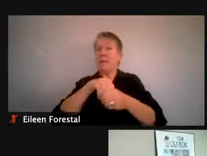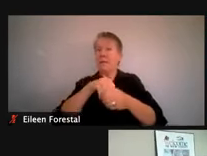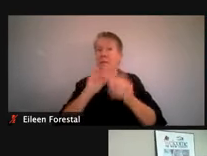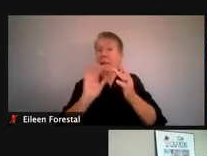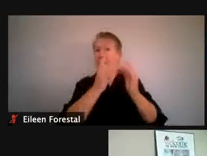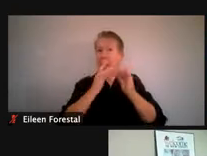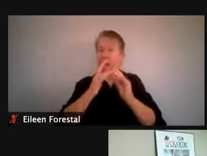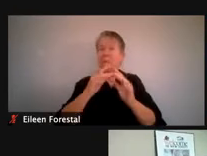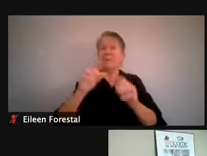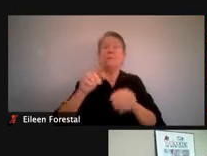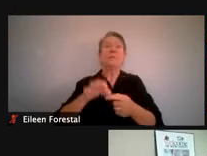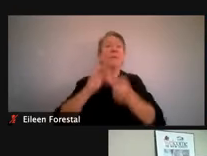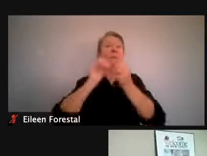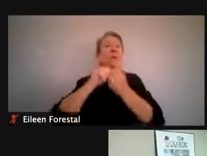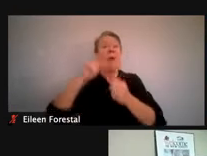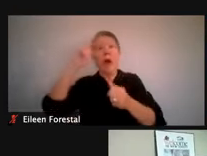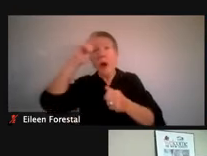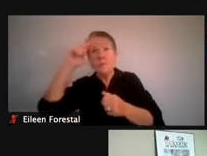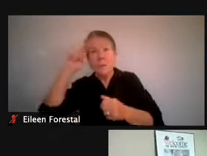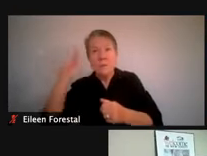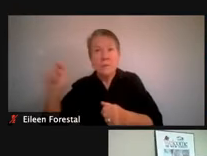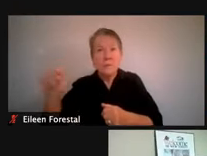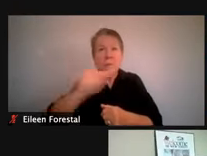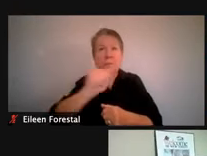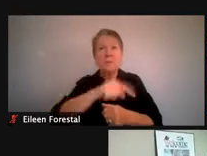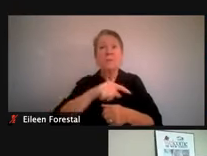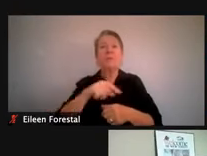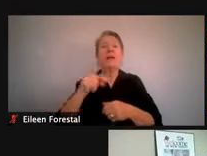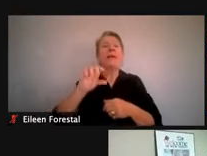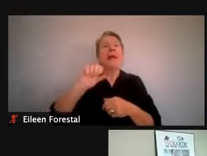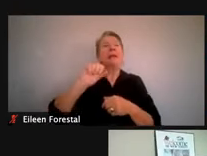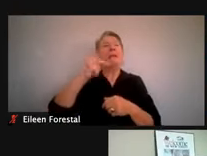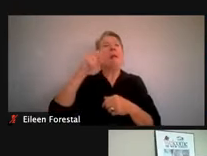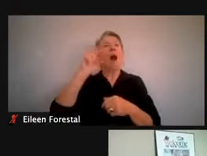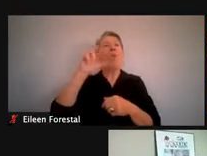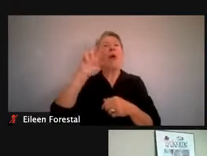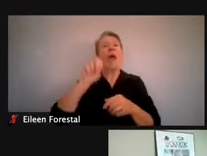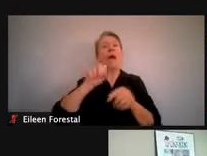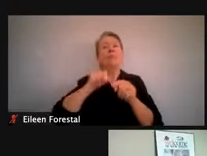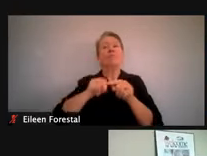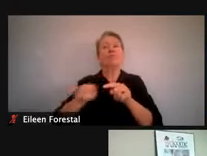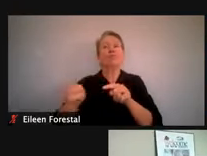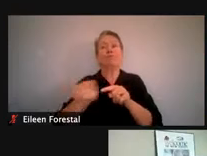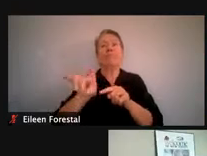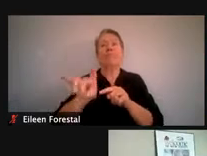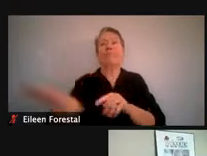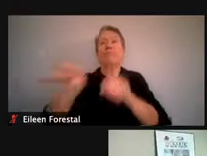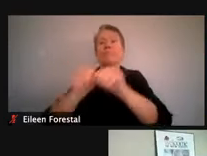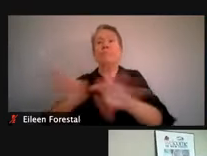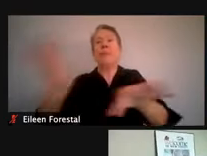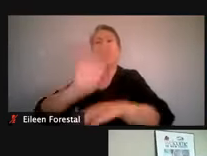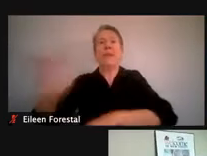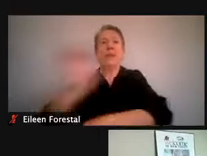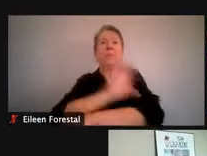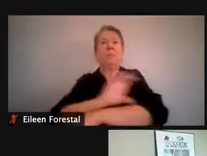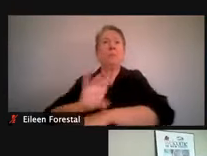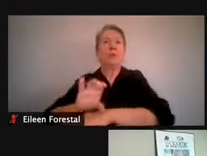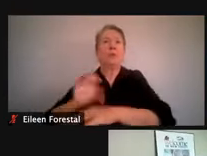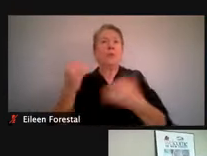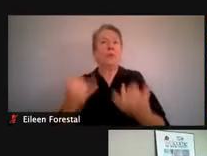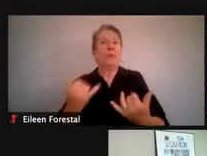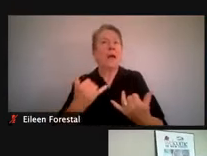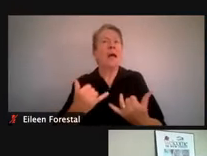system itself. It is not attributed officially and publicly right now, but we are, again, actively involved in that,